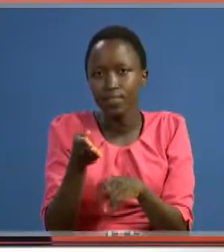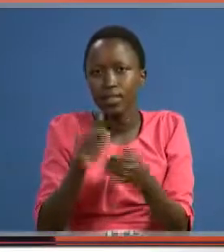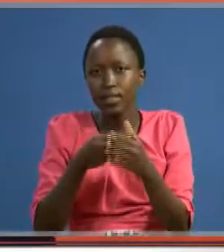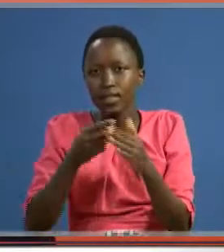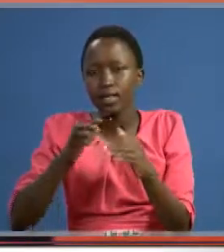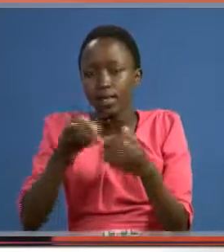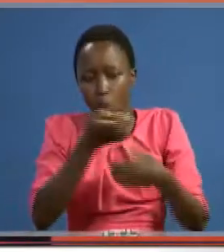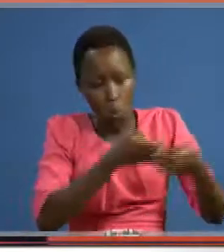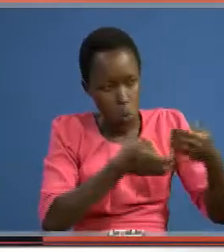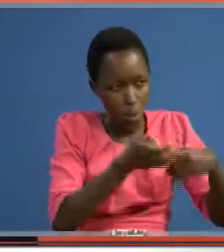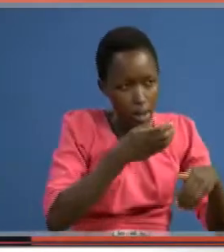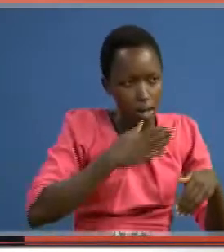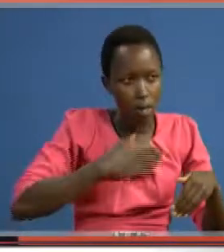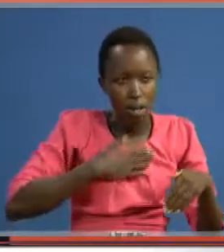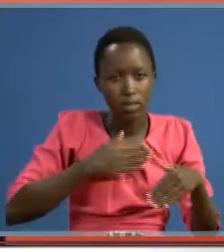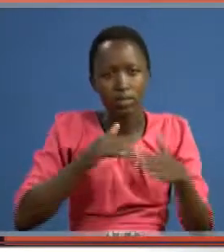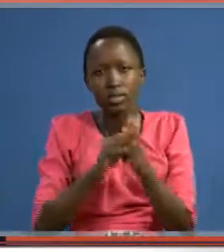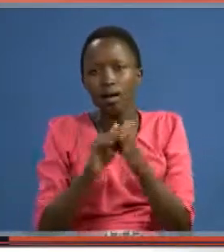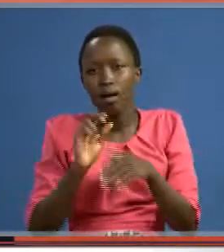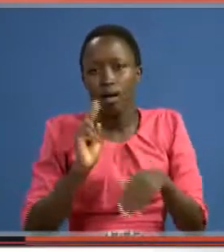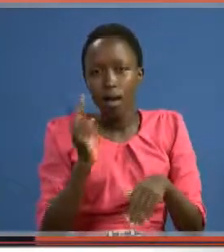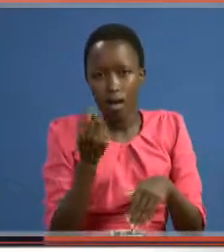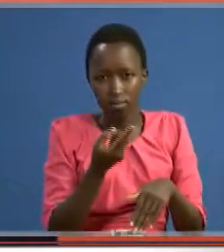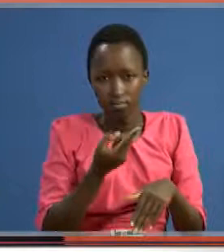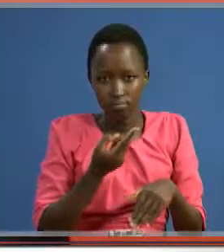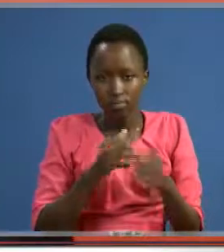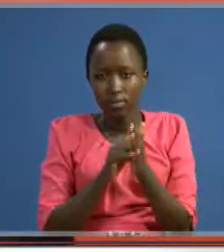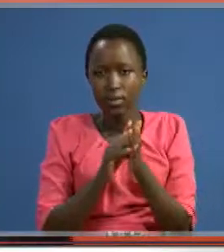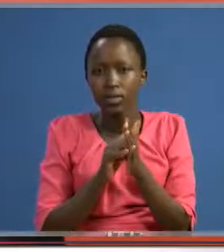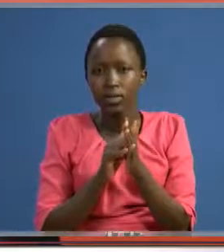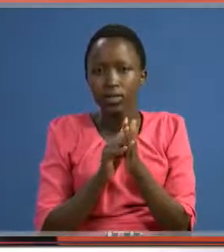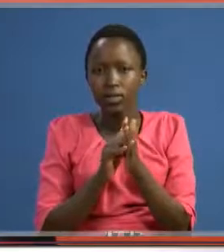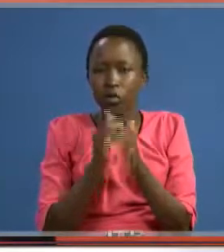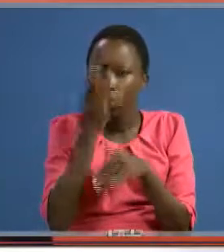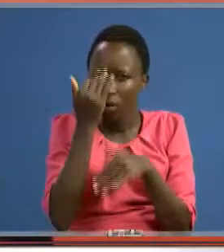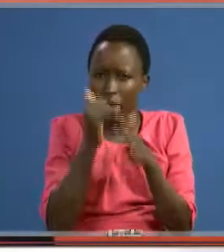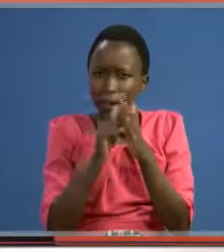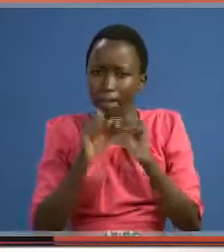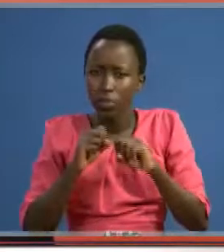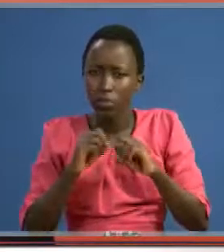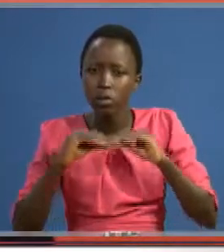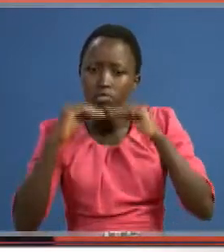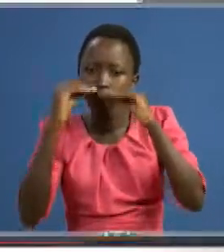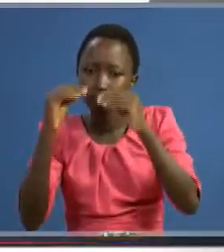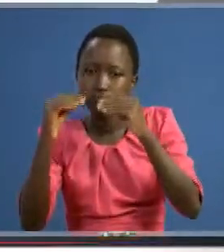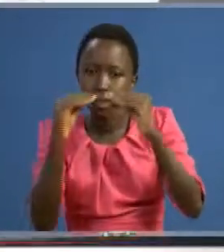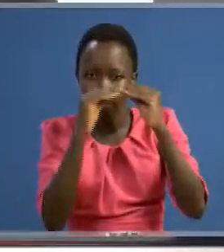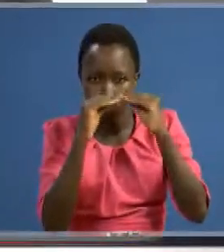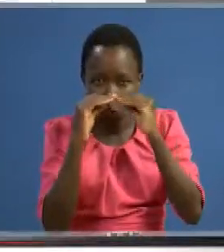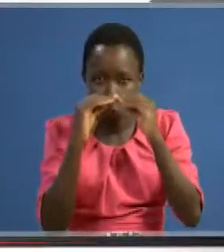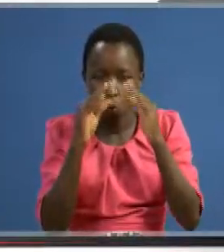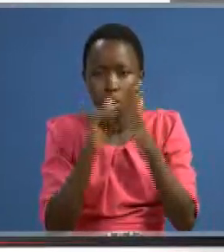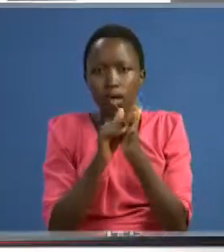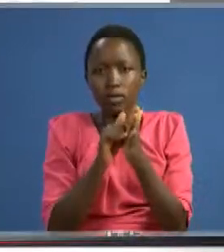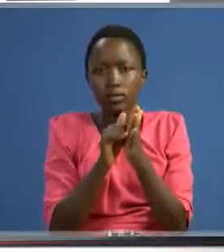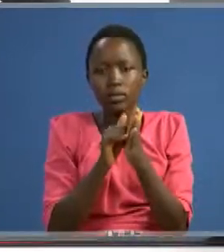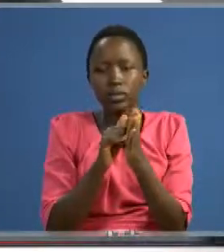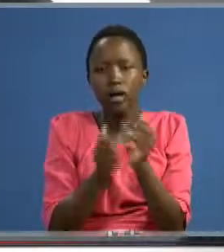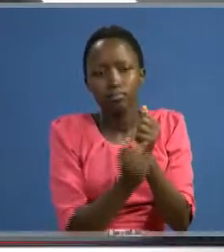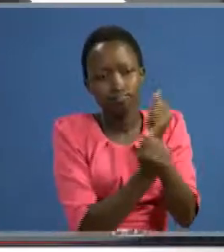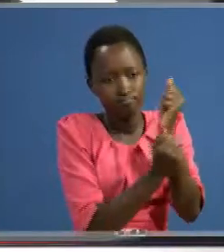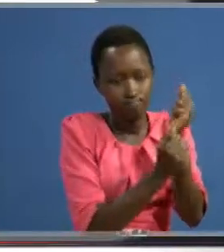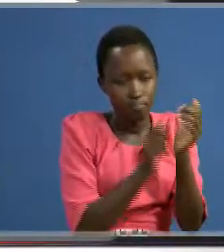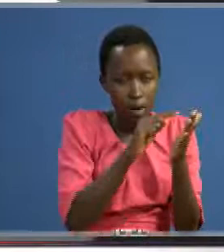within the economy. And we as Toyota are definitely trying to forefront it so that we can take it to the next level. The move is set to boost